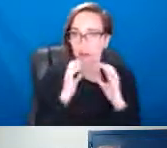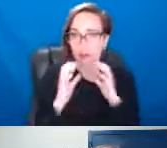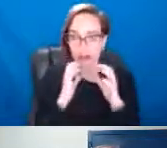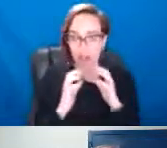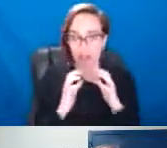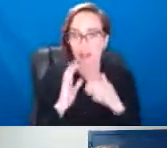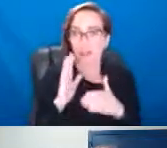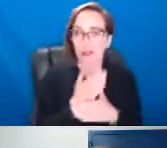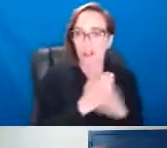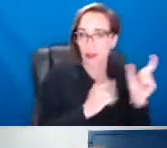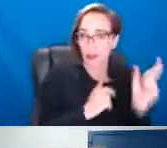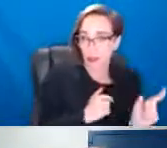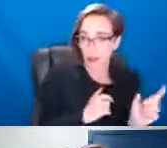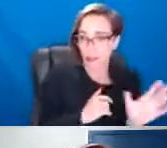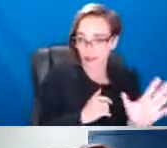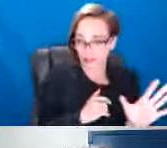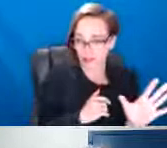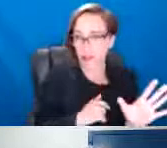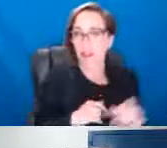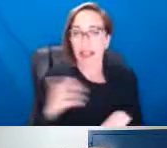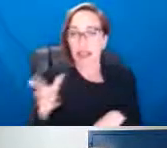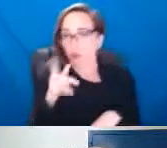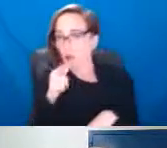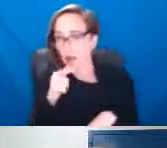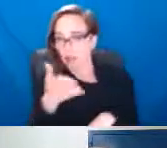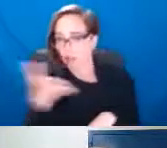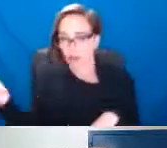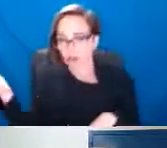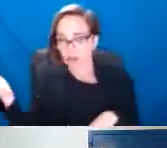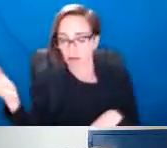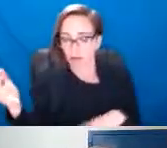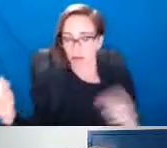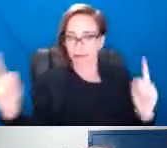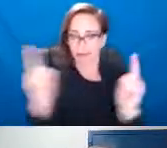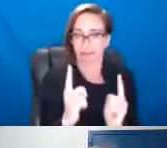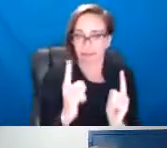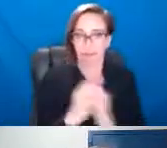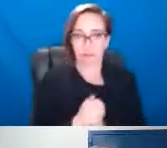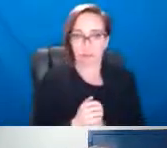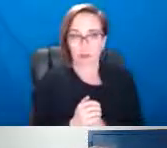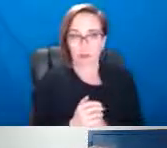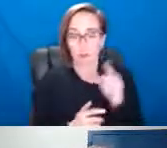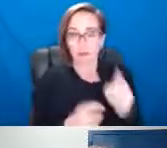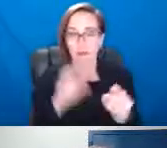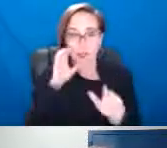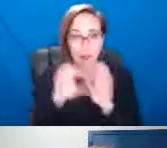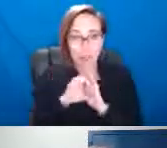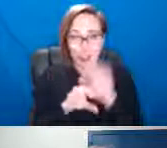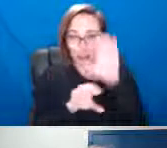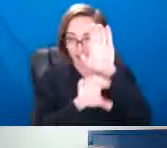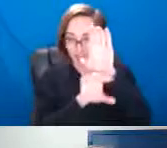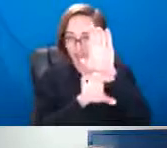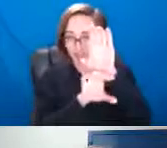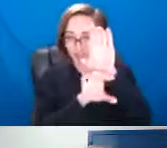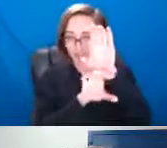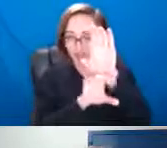consumer and whoever they're speaking with. And what I have pictured here are two different